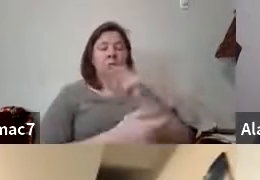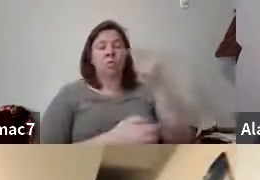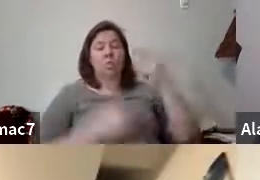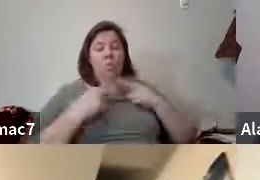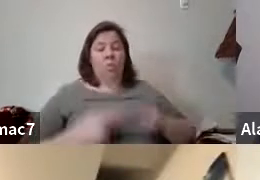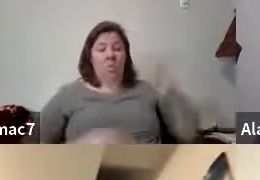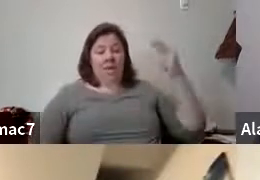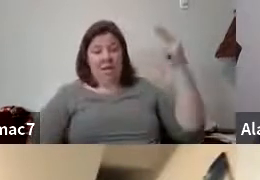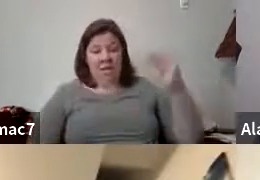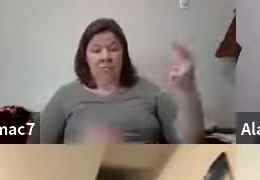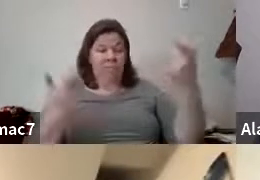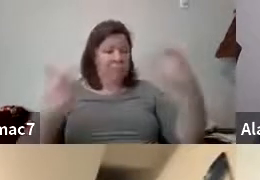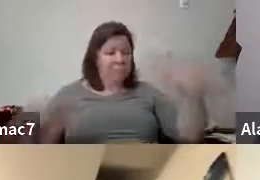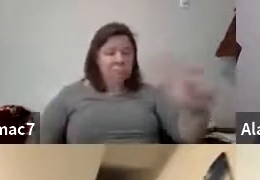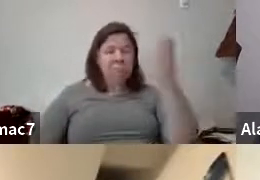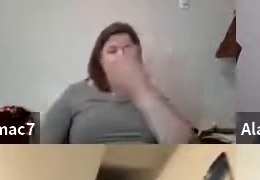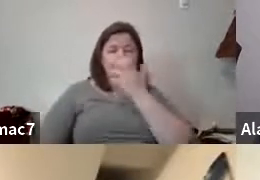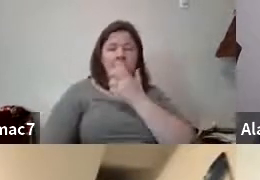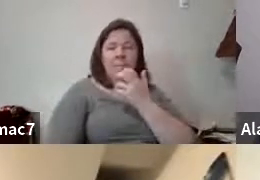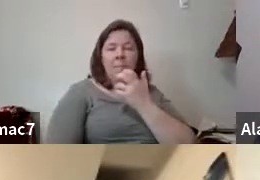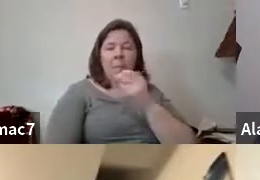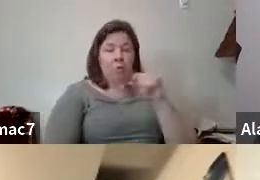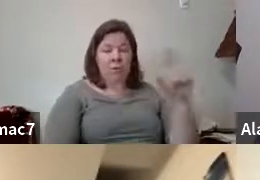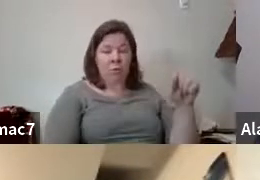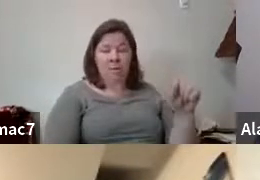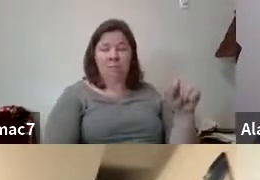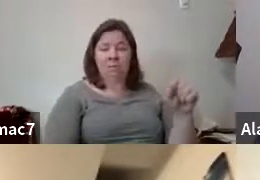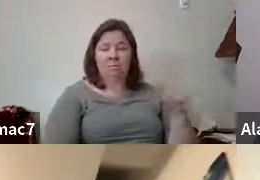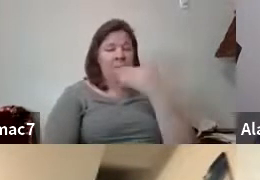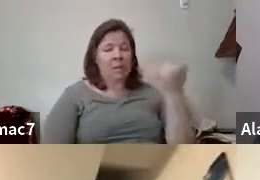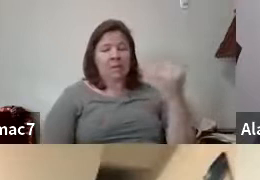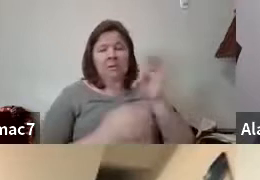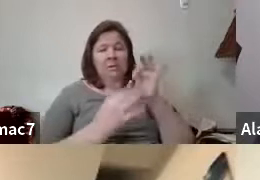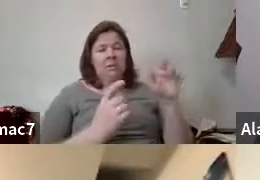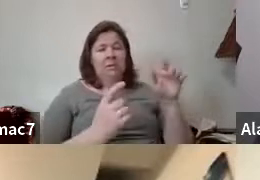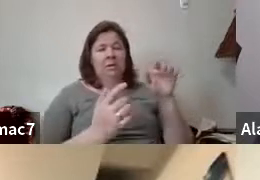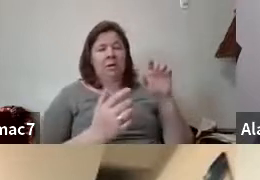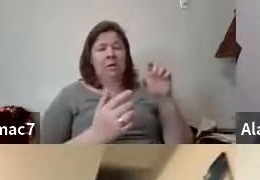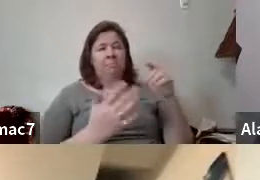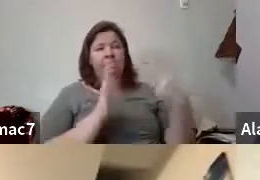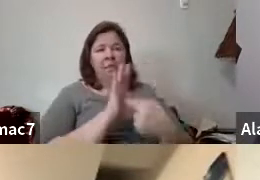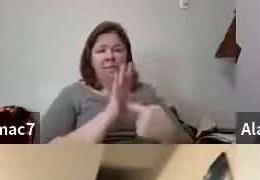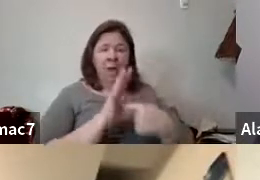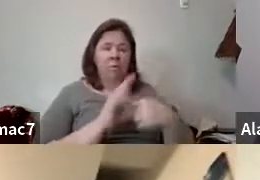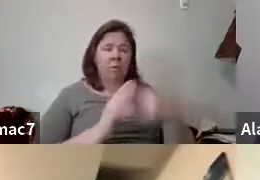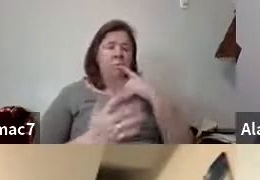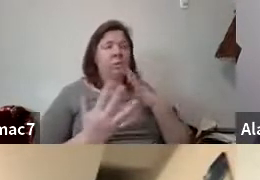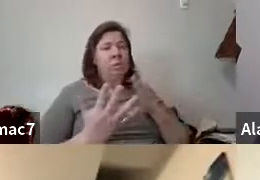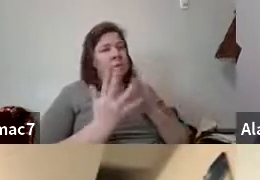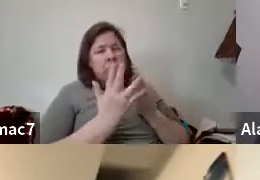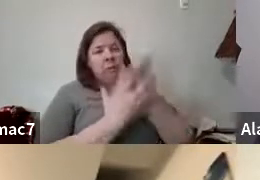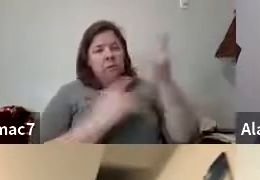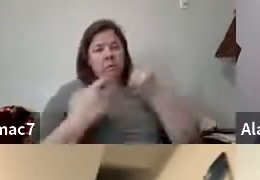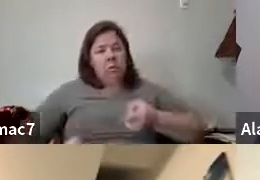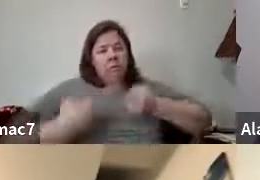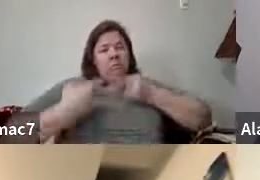as grandiose as that. And I feel this year, 2020, is a perfect example of that, where we have undergone so much struggle, so